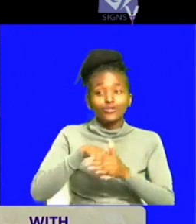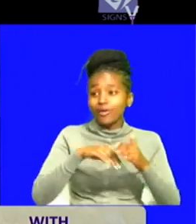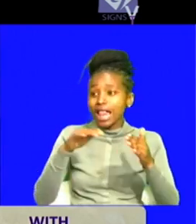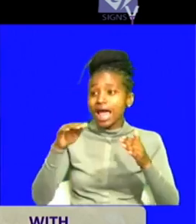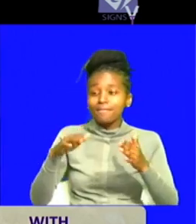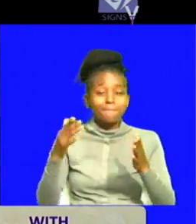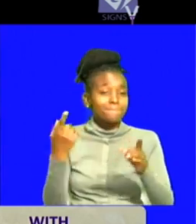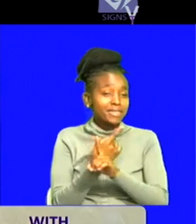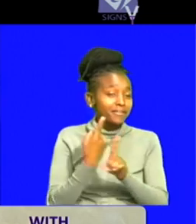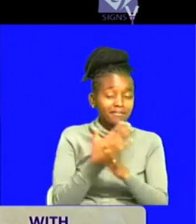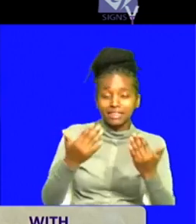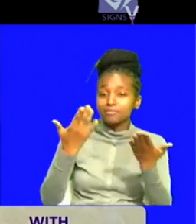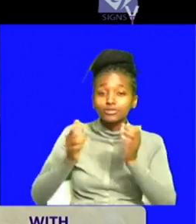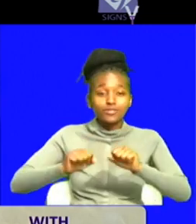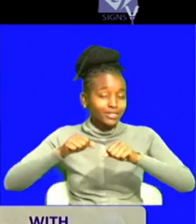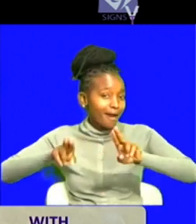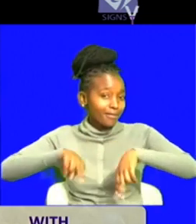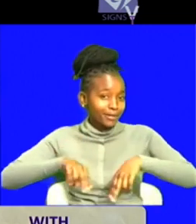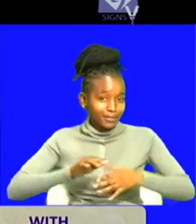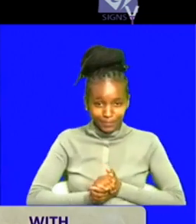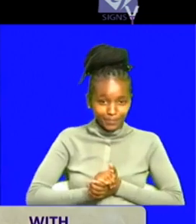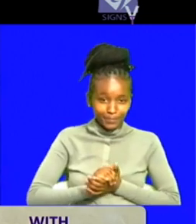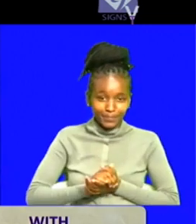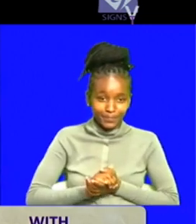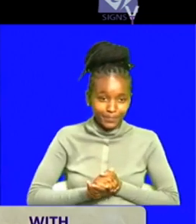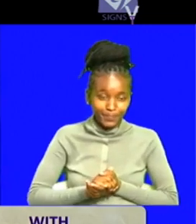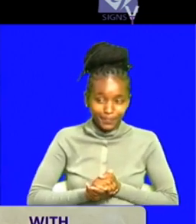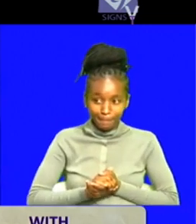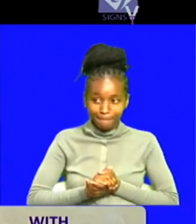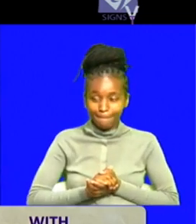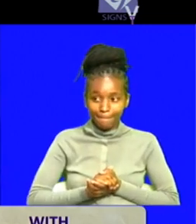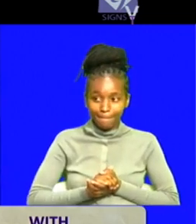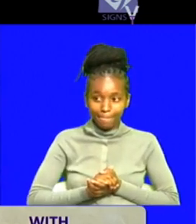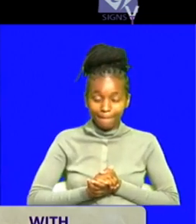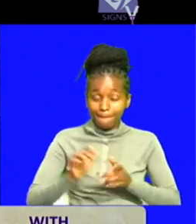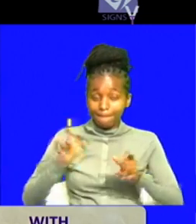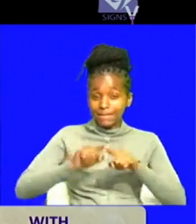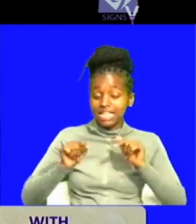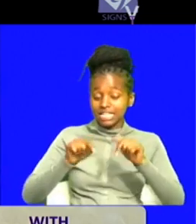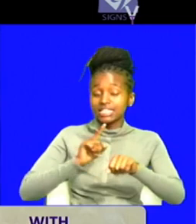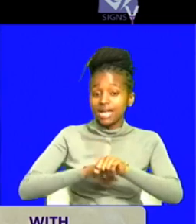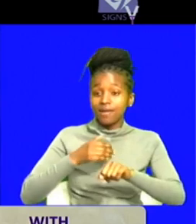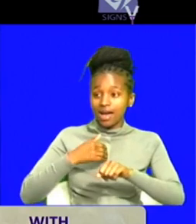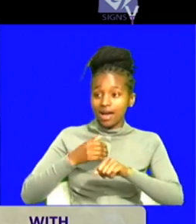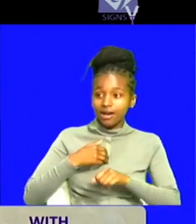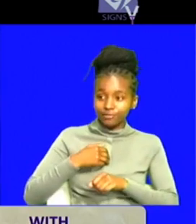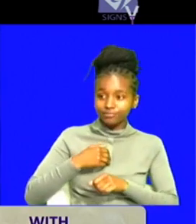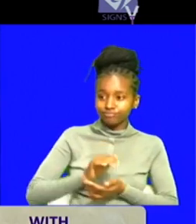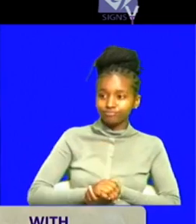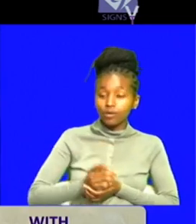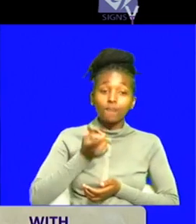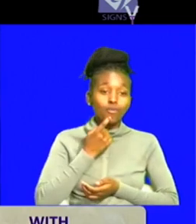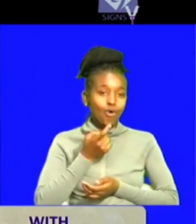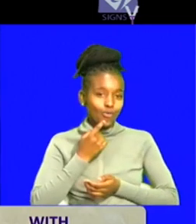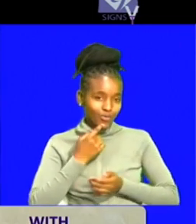about that up on the Nation. Anything can happen in football, and this time around, you know, the game being played at Moi Stadium, Kasarani, offers